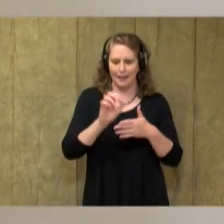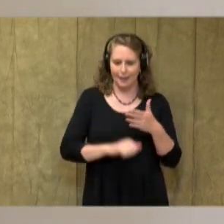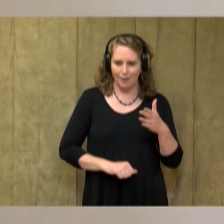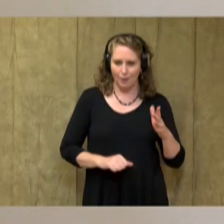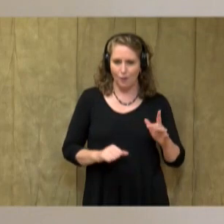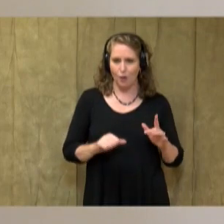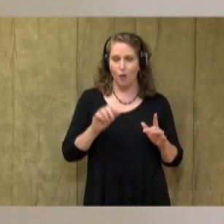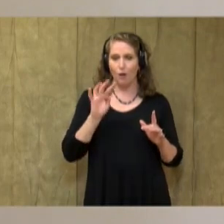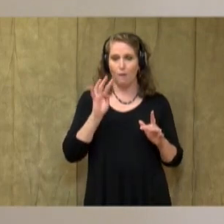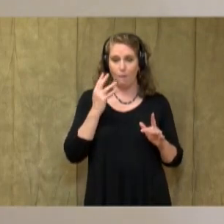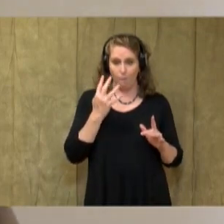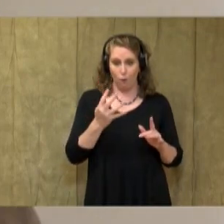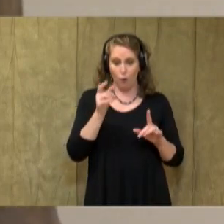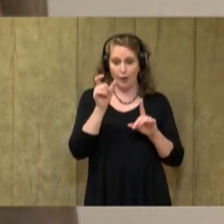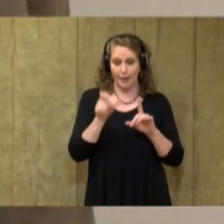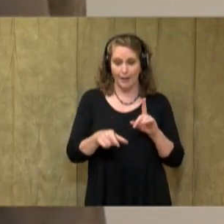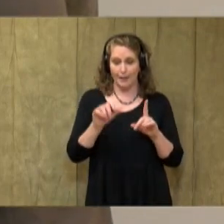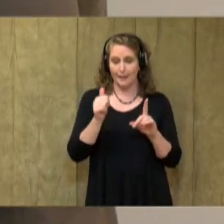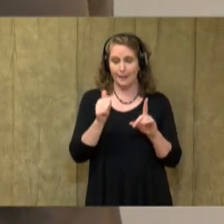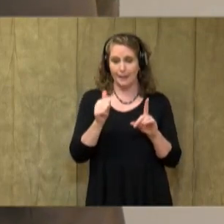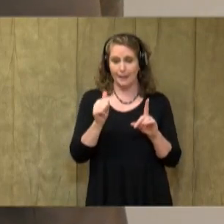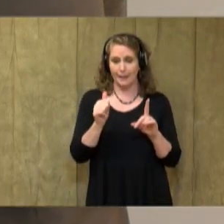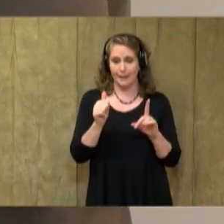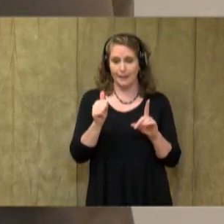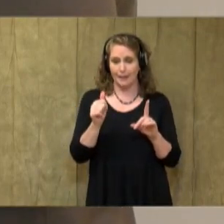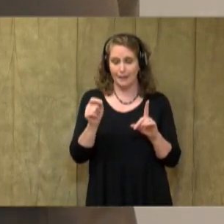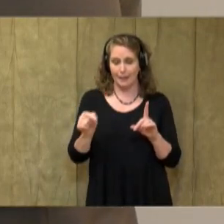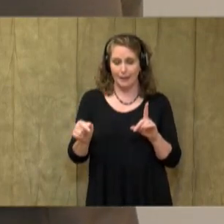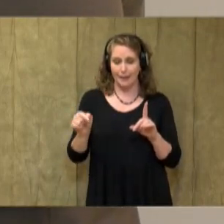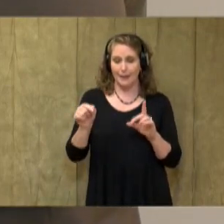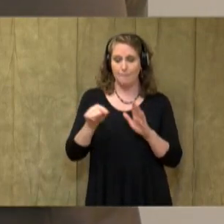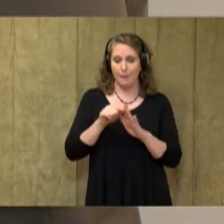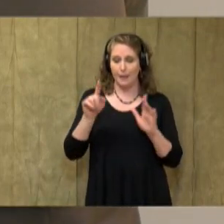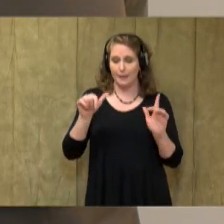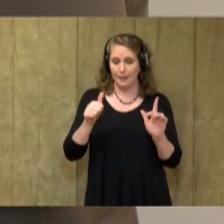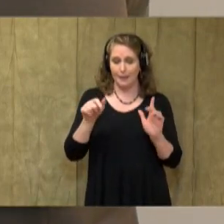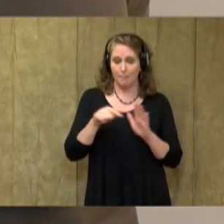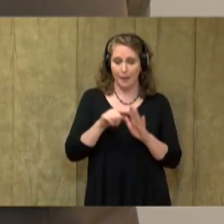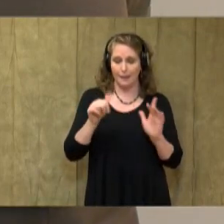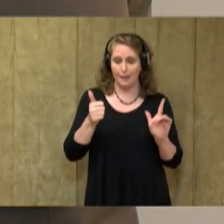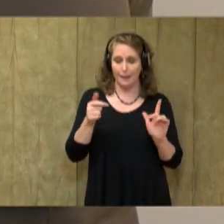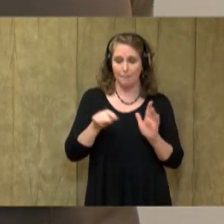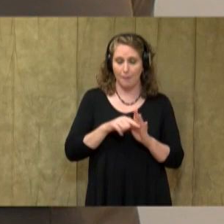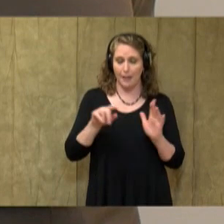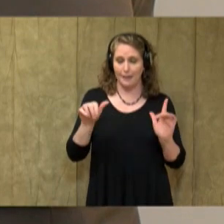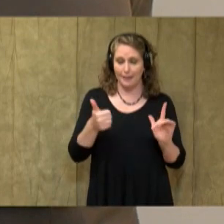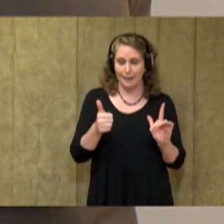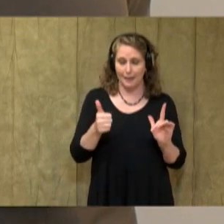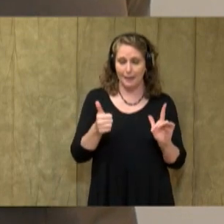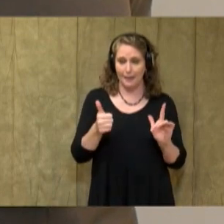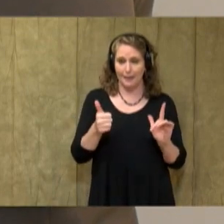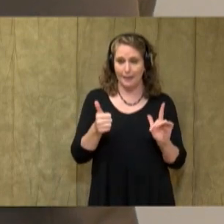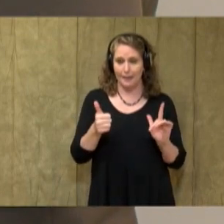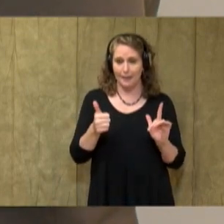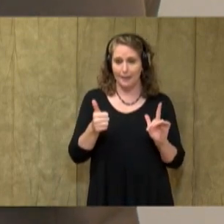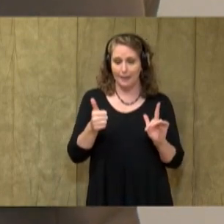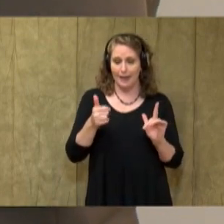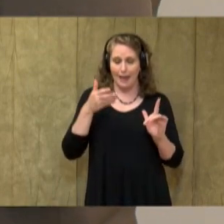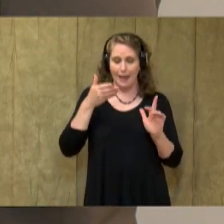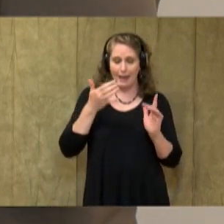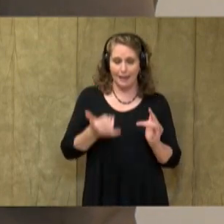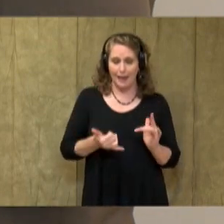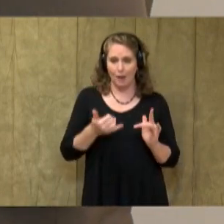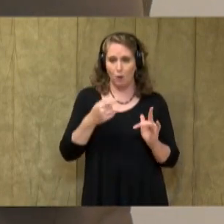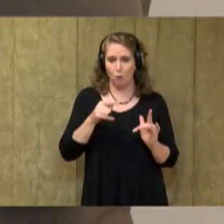away 4 10s, so I backed up again, 10 minus 10, minus 10, minus 10, minus 10, and that took me